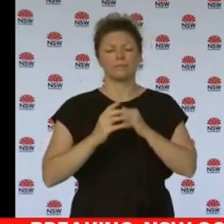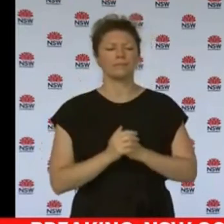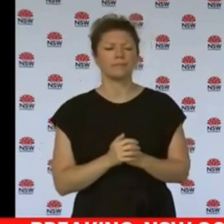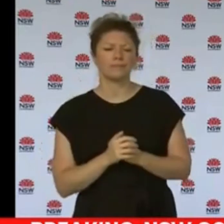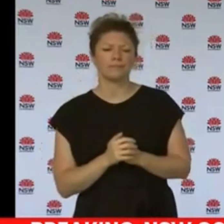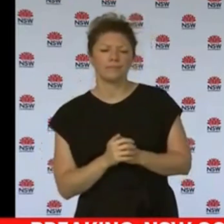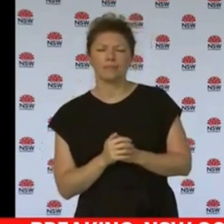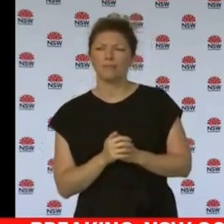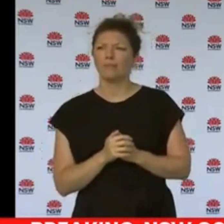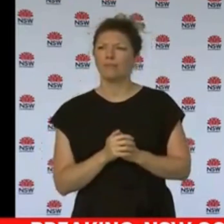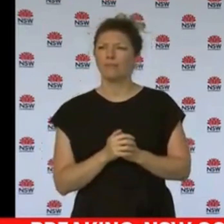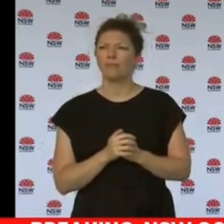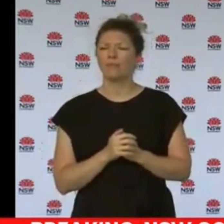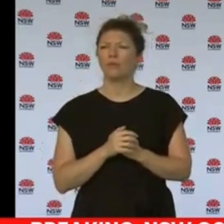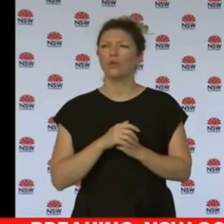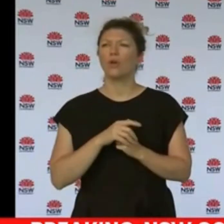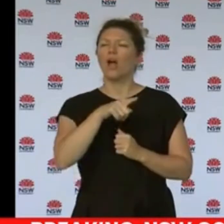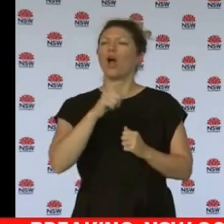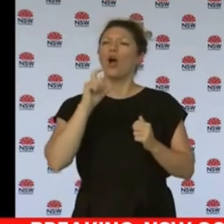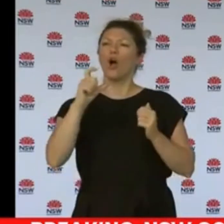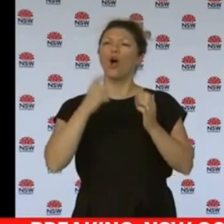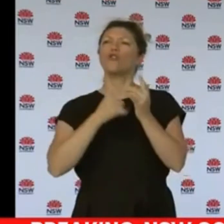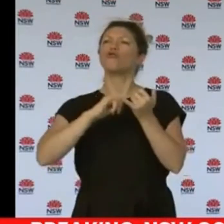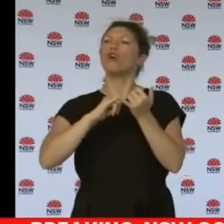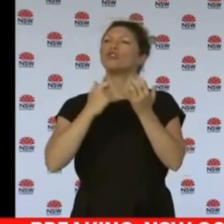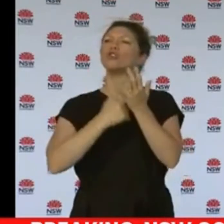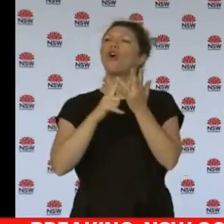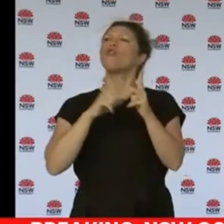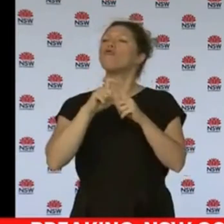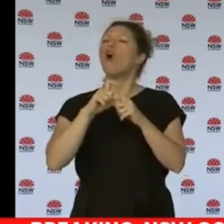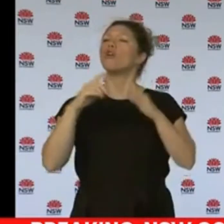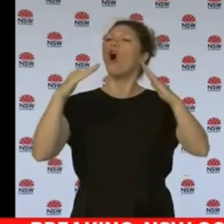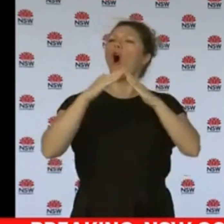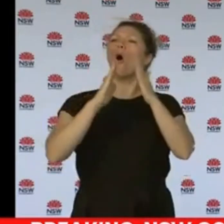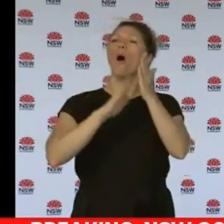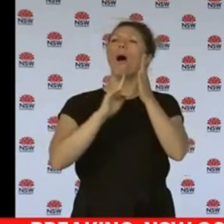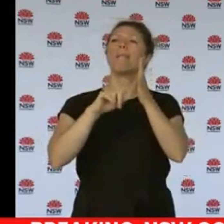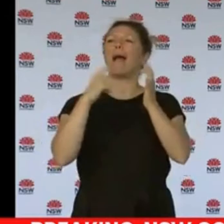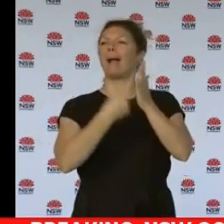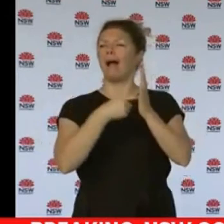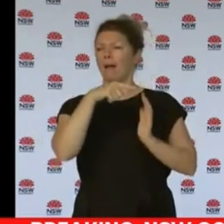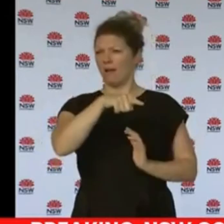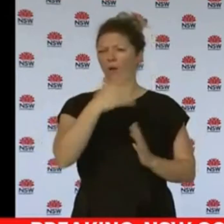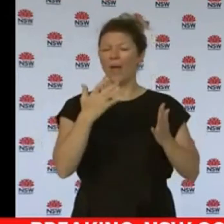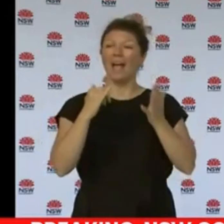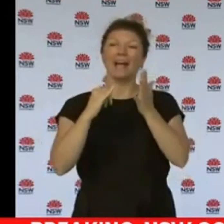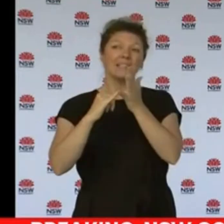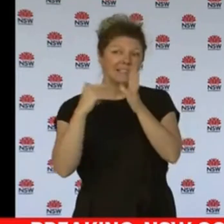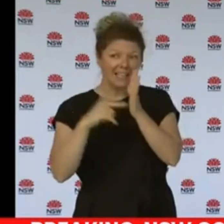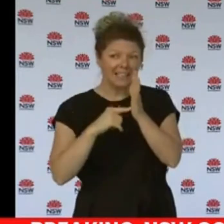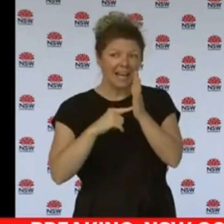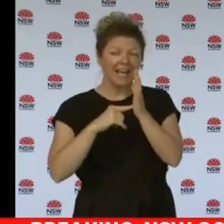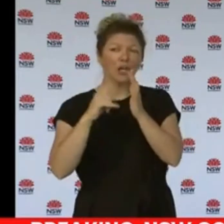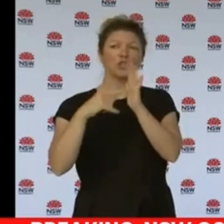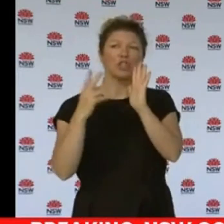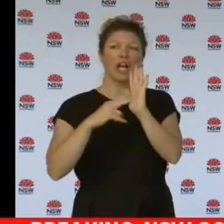Casula at the Crossroads Homemaker Centre, 20 Parker's Farm Place. And the time is